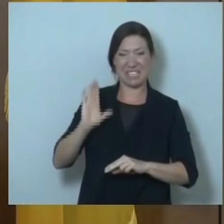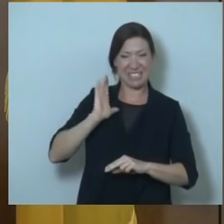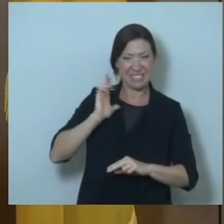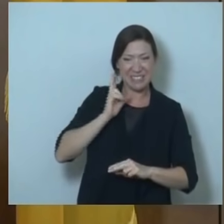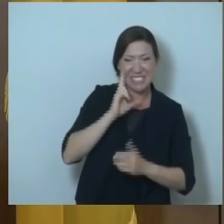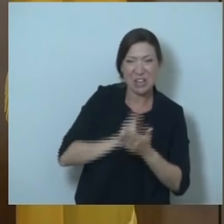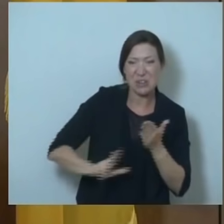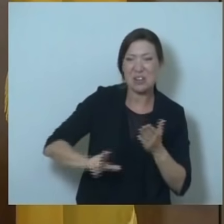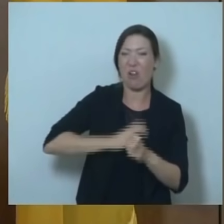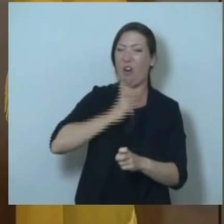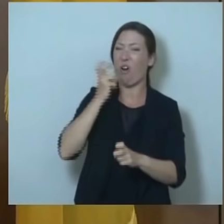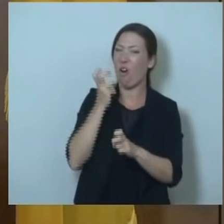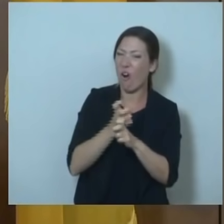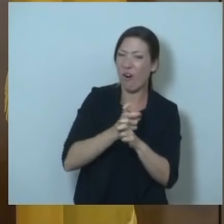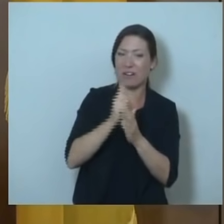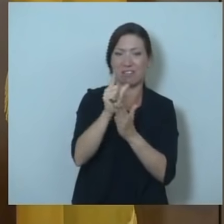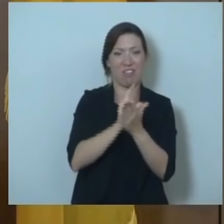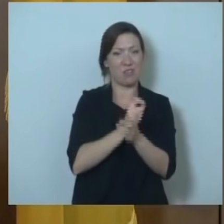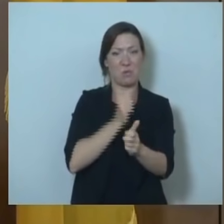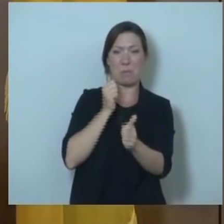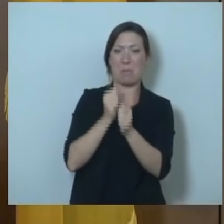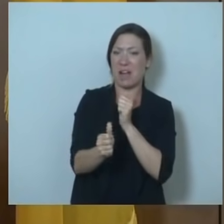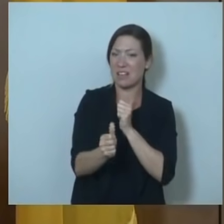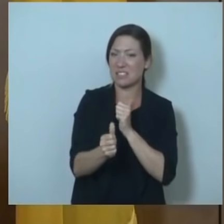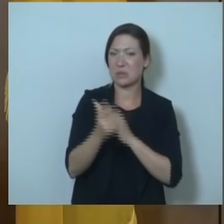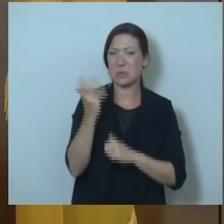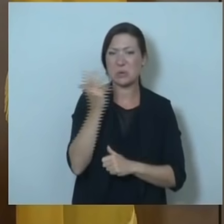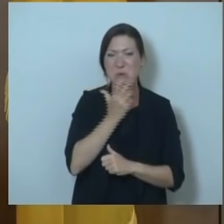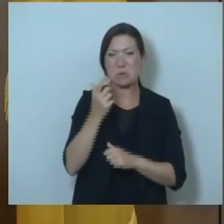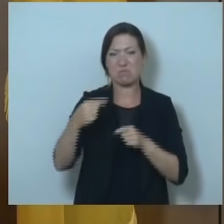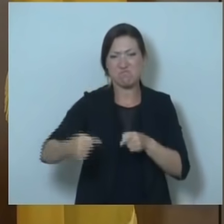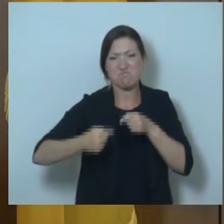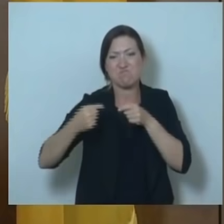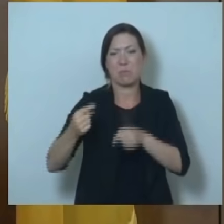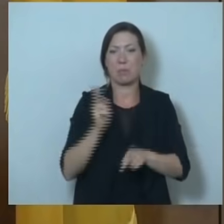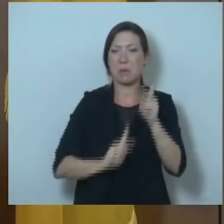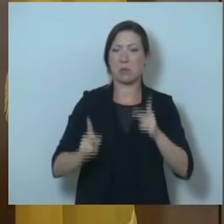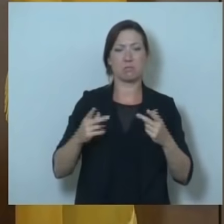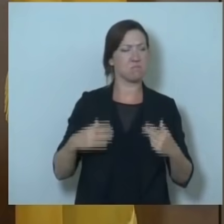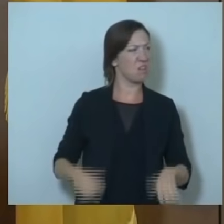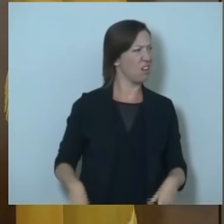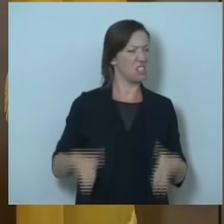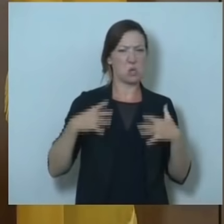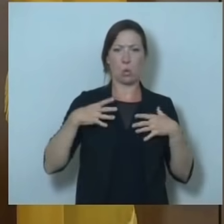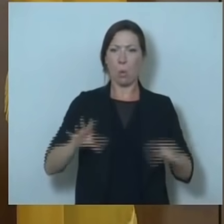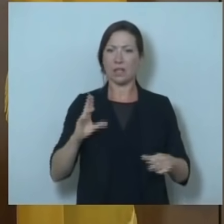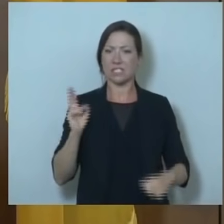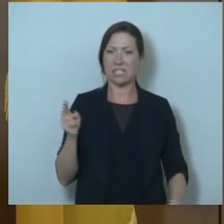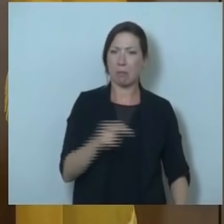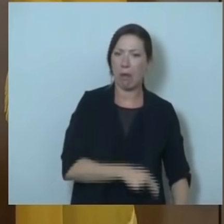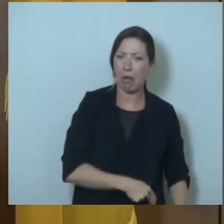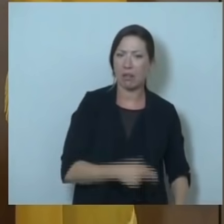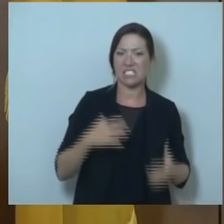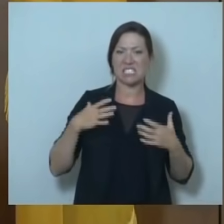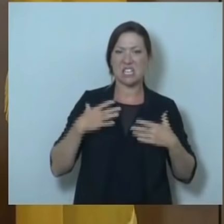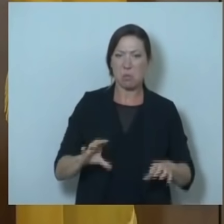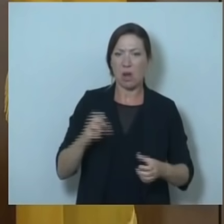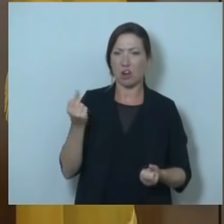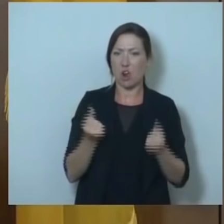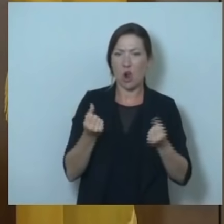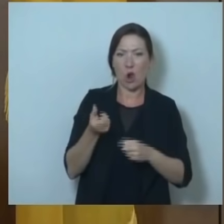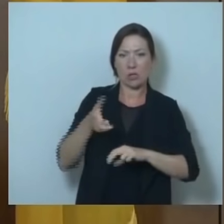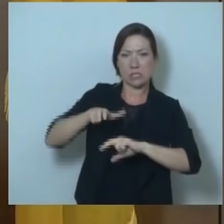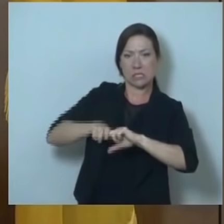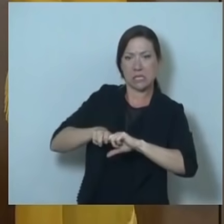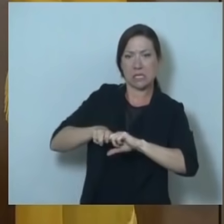get passed. People didn't want seat belts and car seats and booster seats and requirements